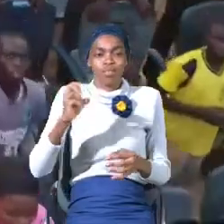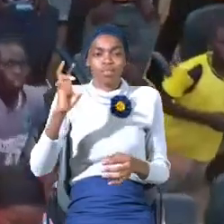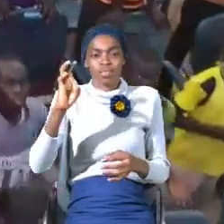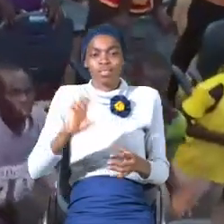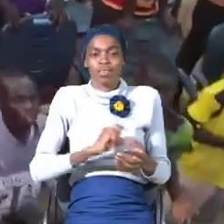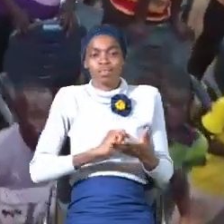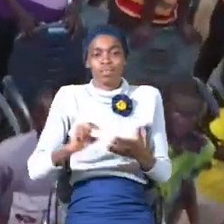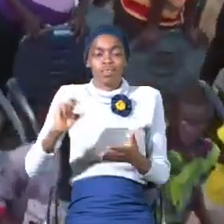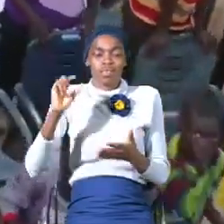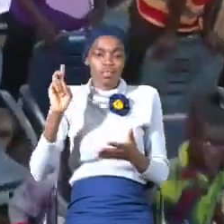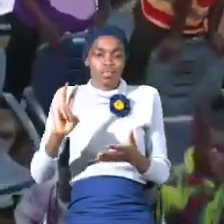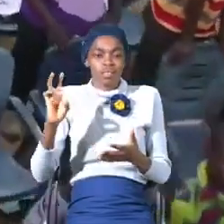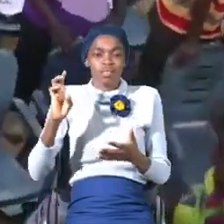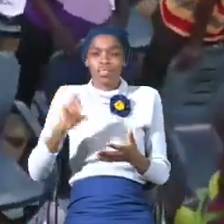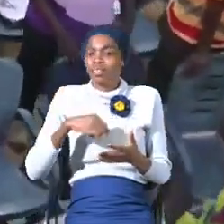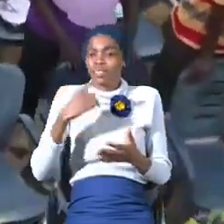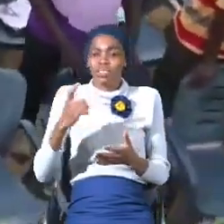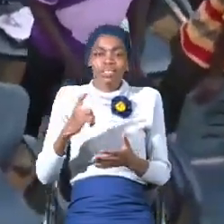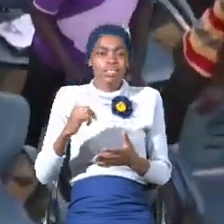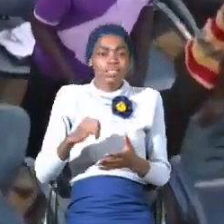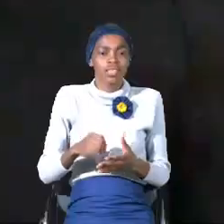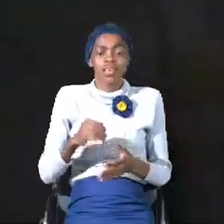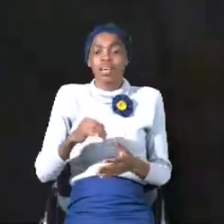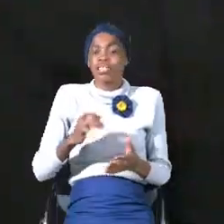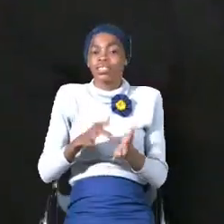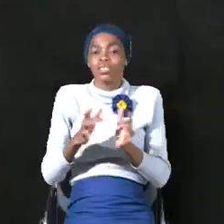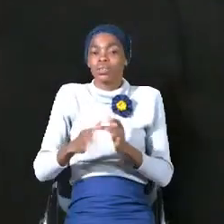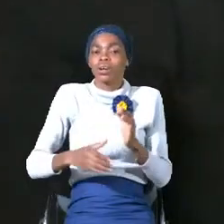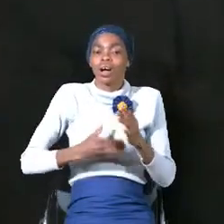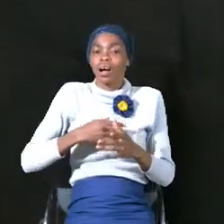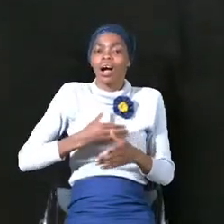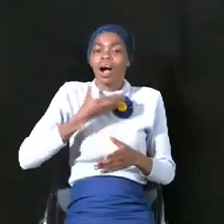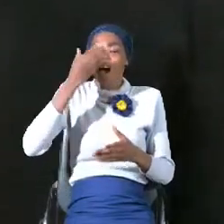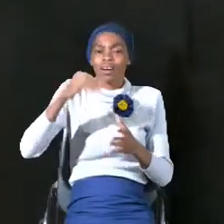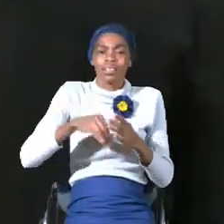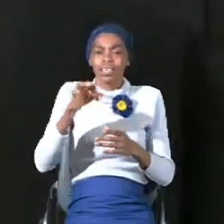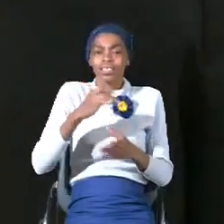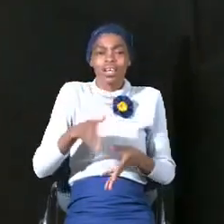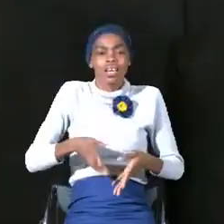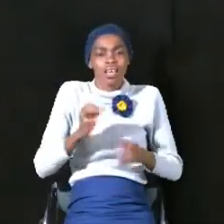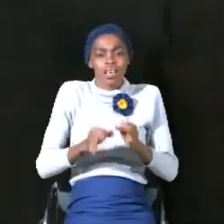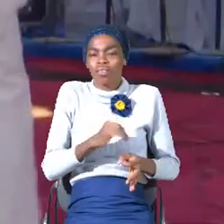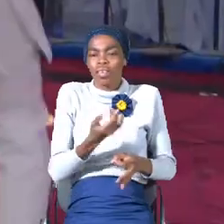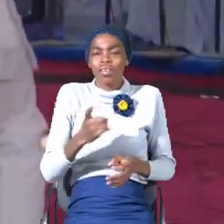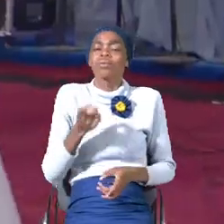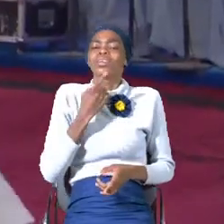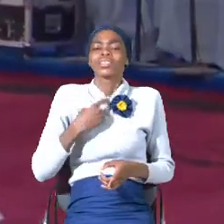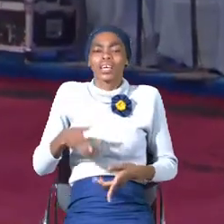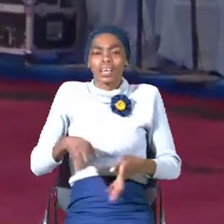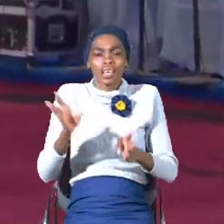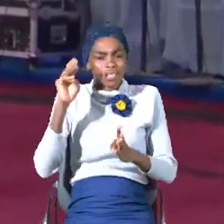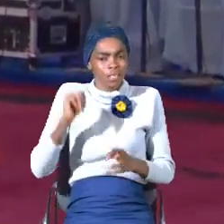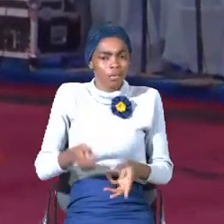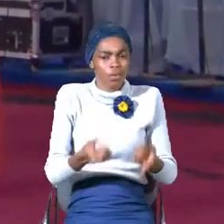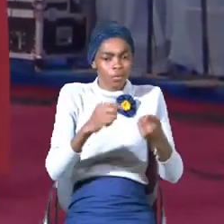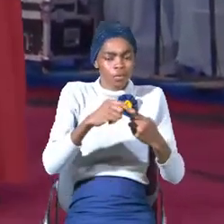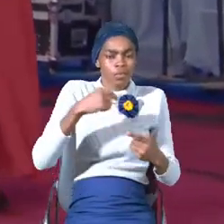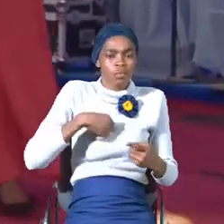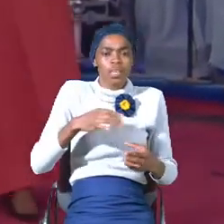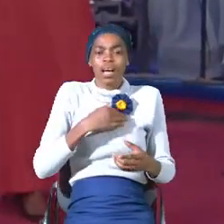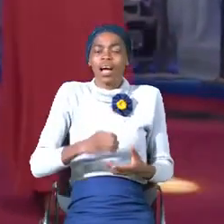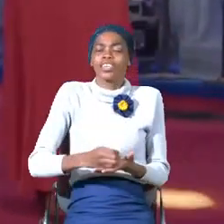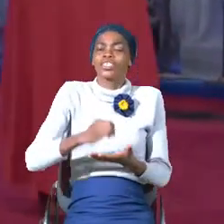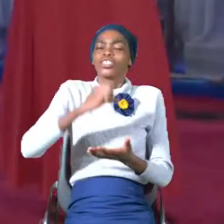cried out, if any man thirst, let him come to me and drink,